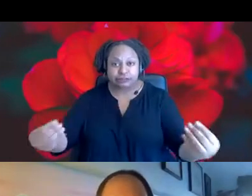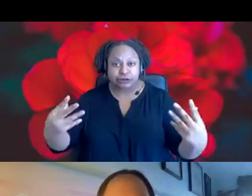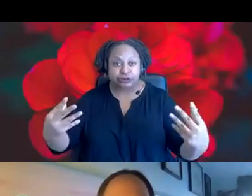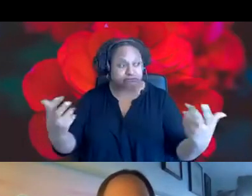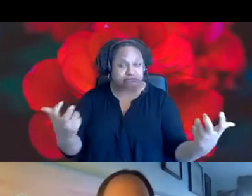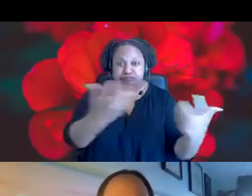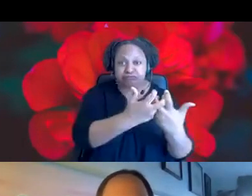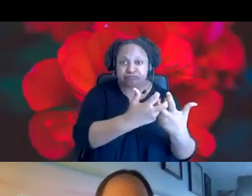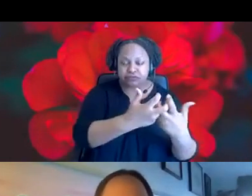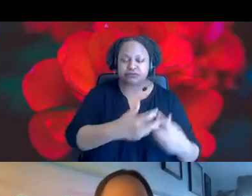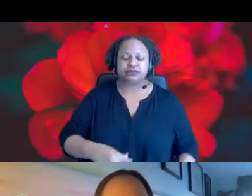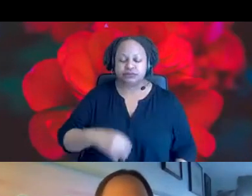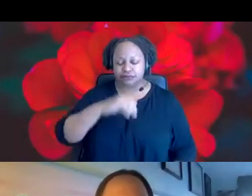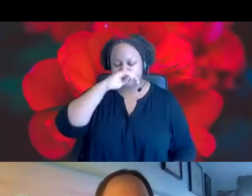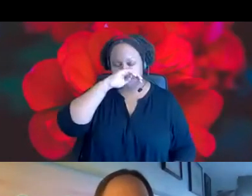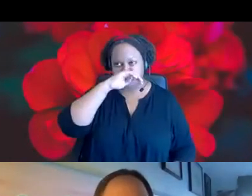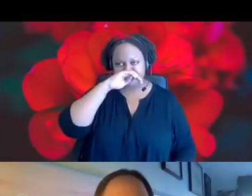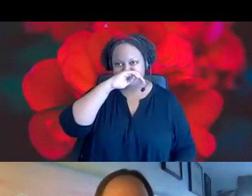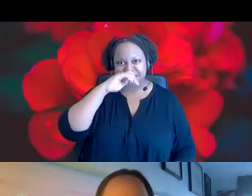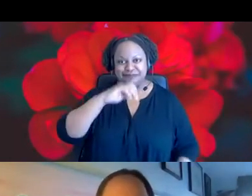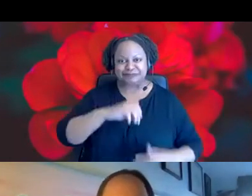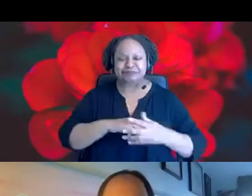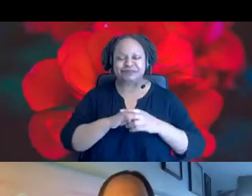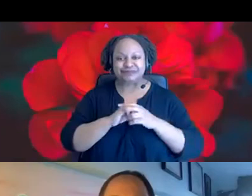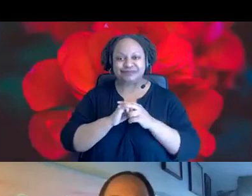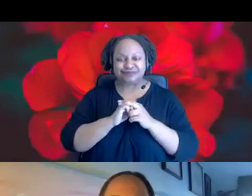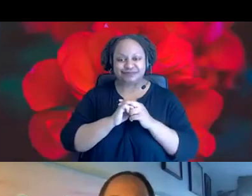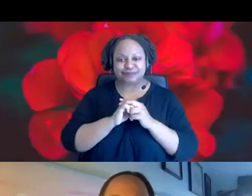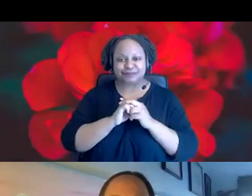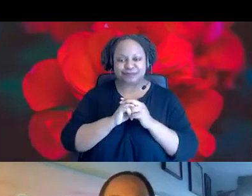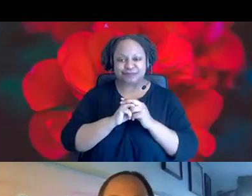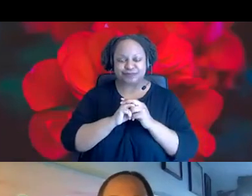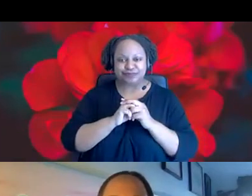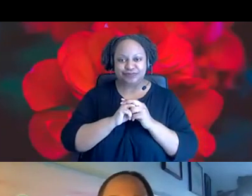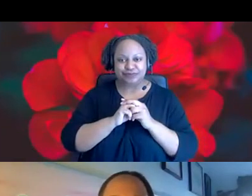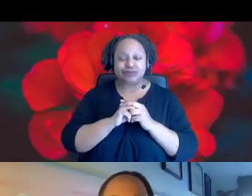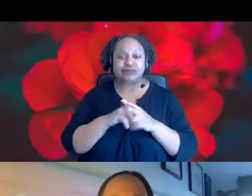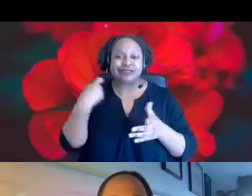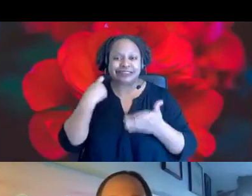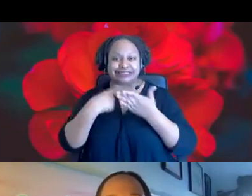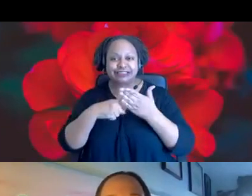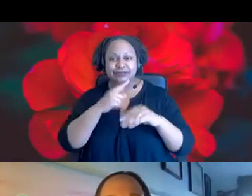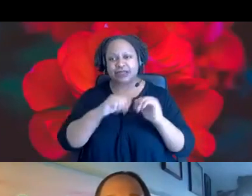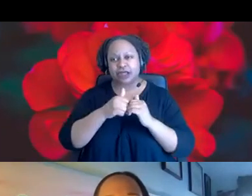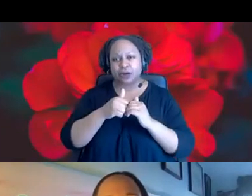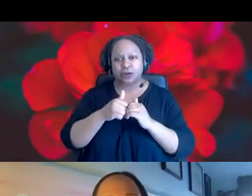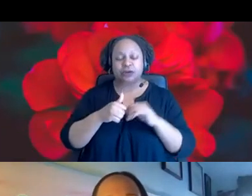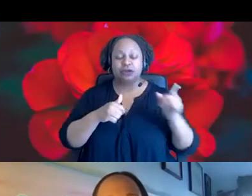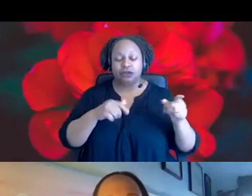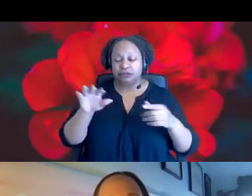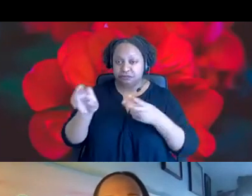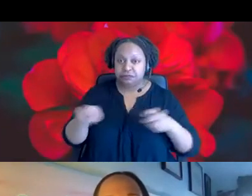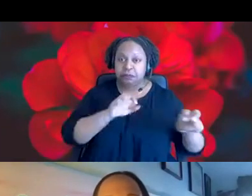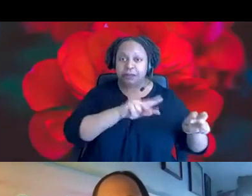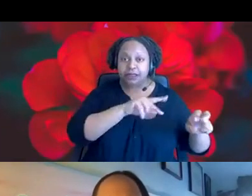we're doing when we get back to being in spaces? But I think now I'm thinking more about